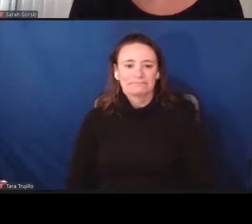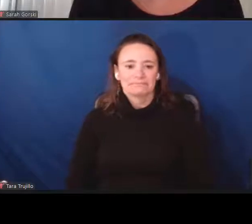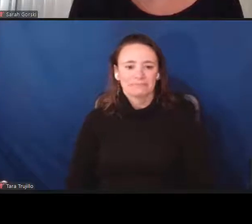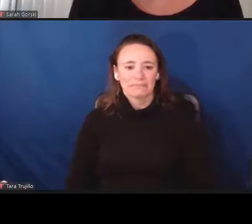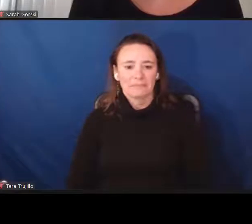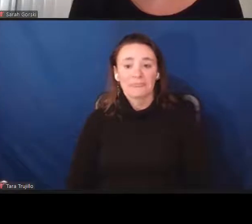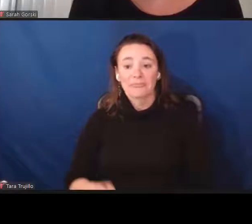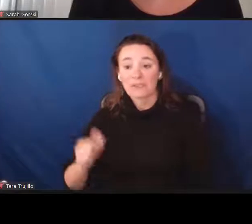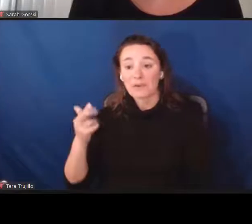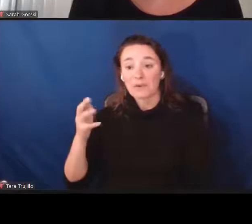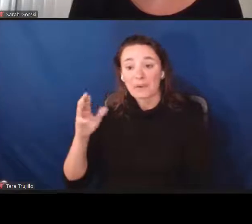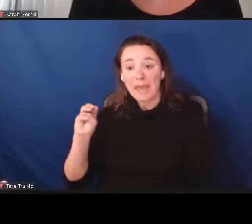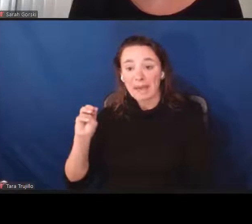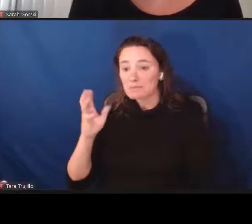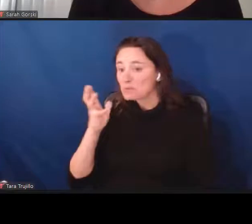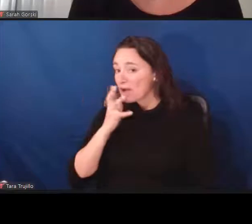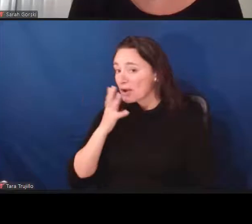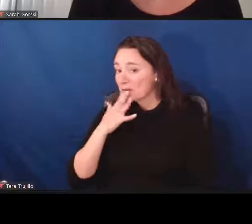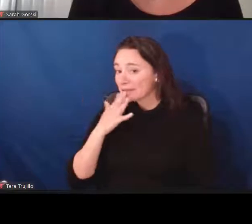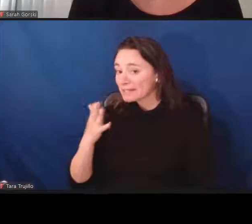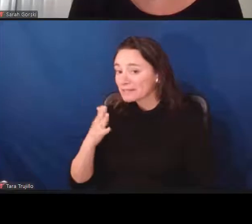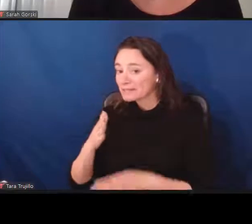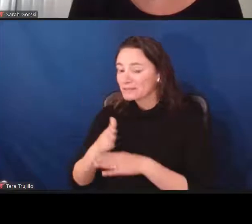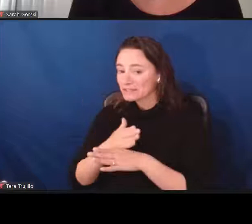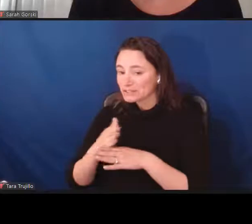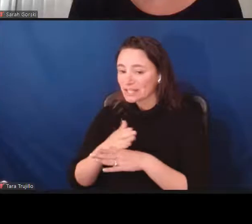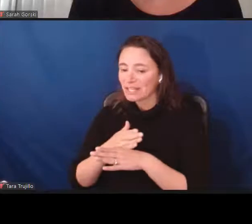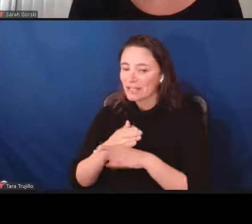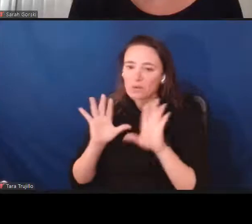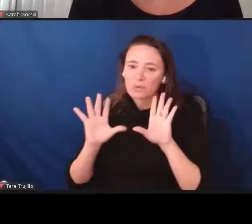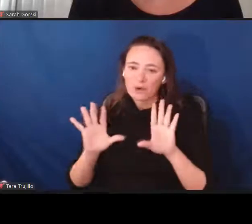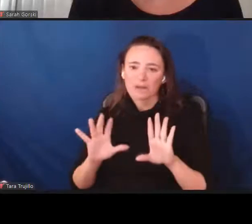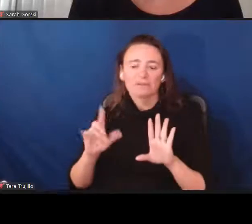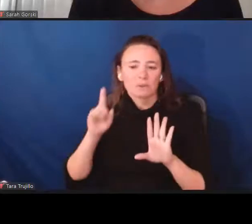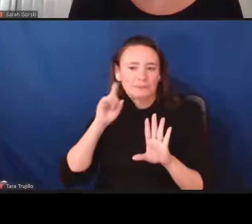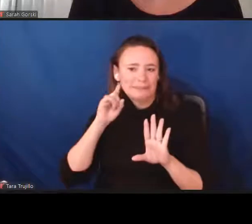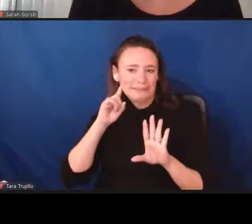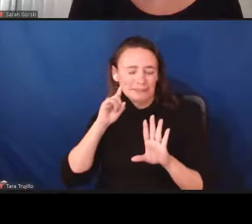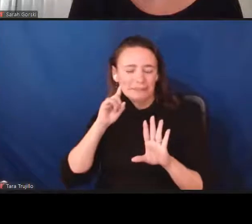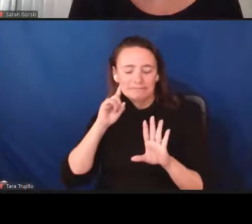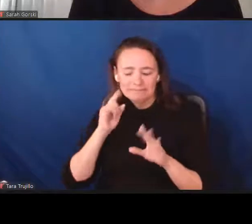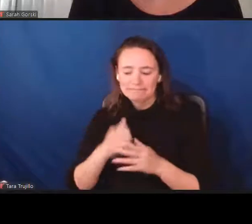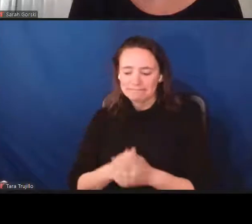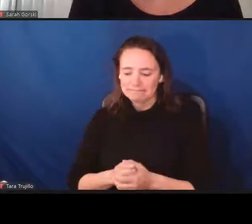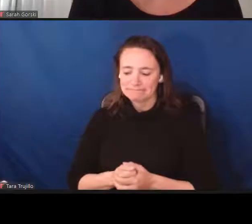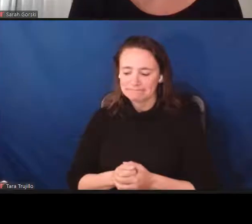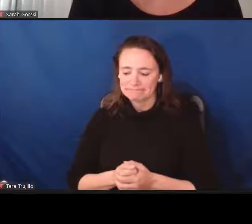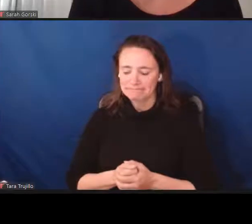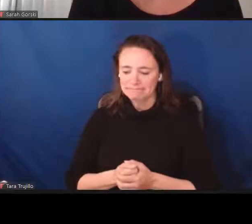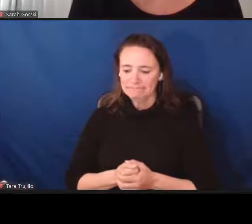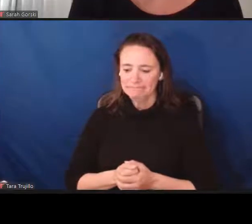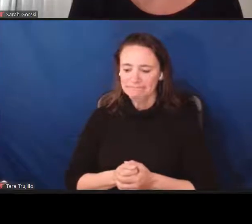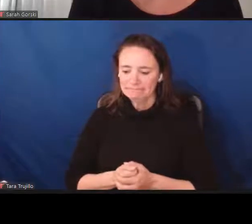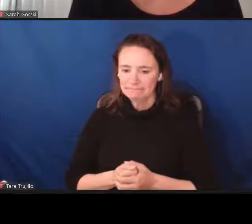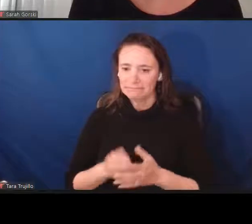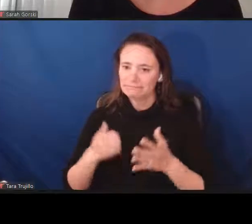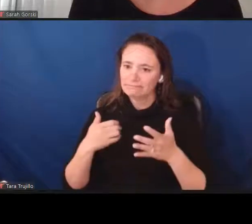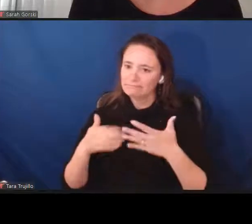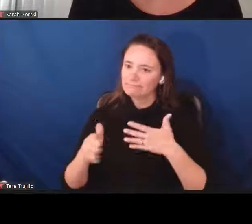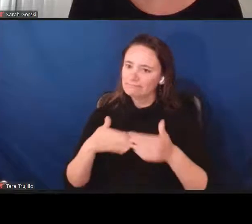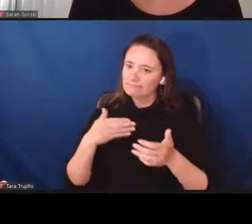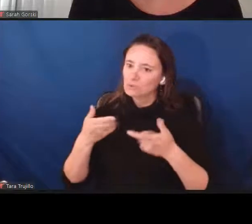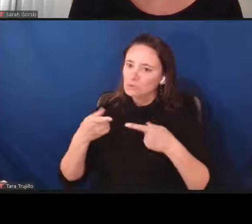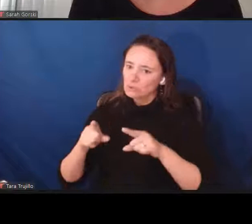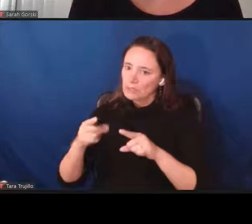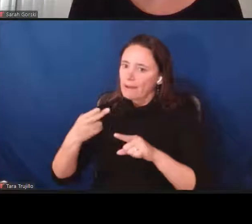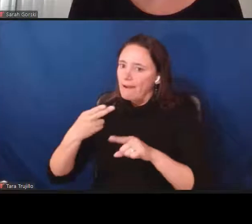Wow, thank you for sharing that. That's absolutely wonderful to hear that even while you were in the hospital, you had somebody that